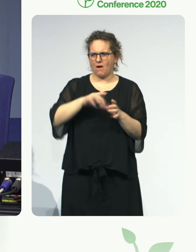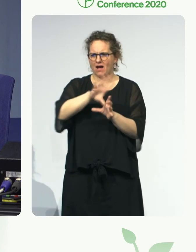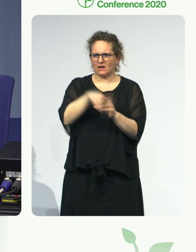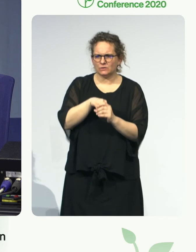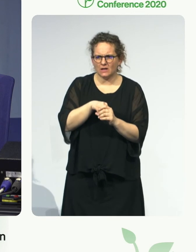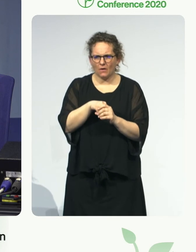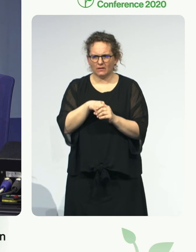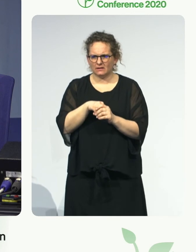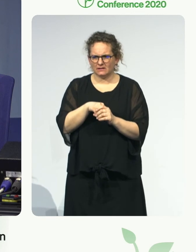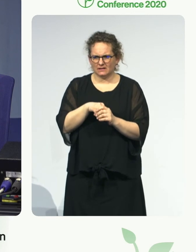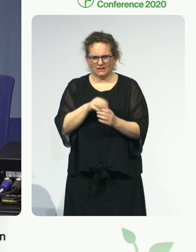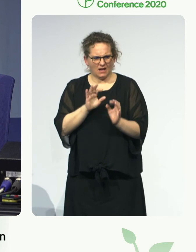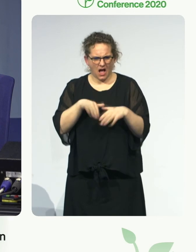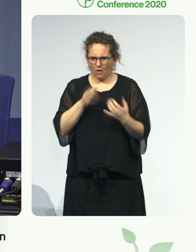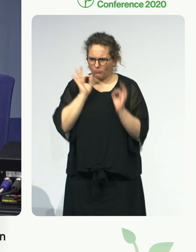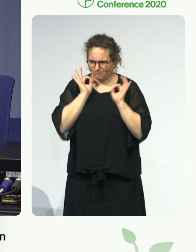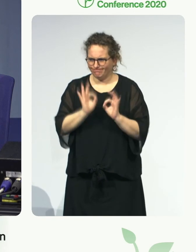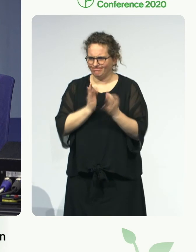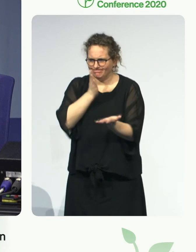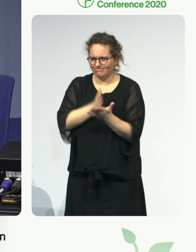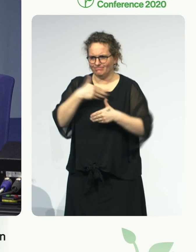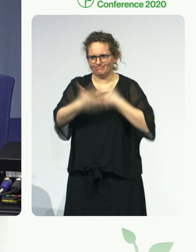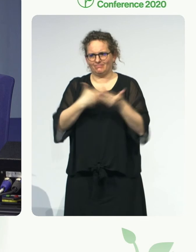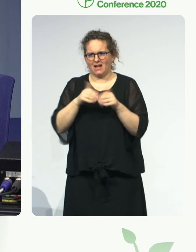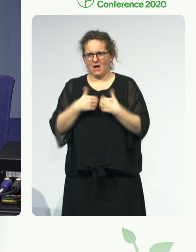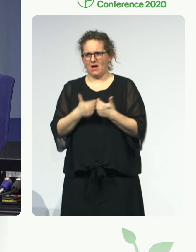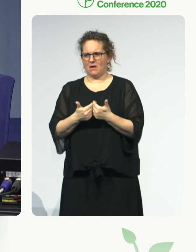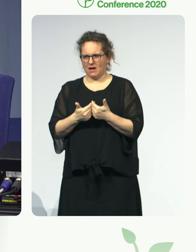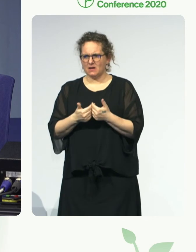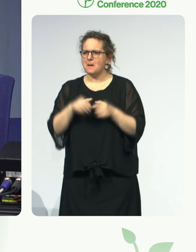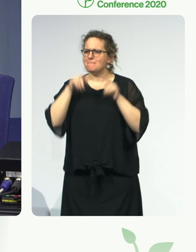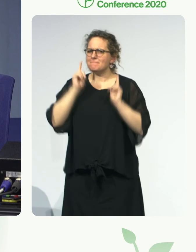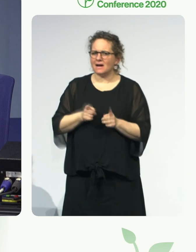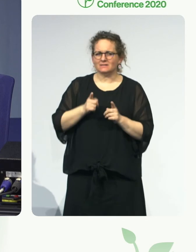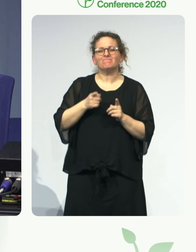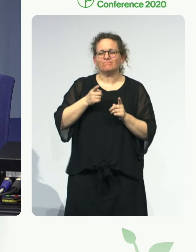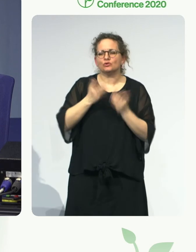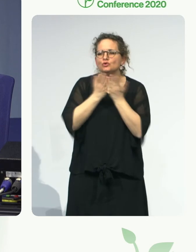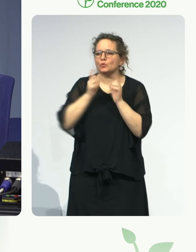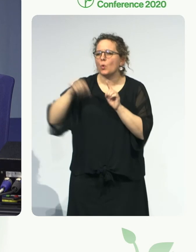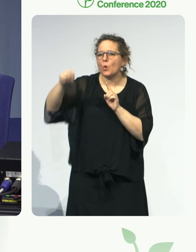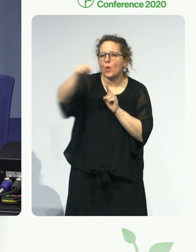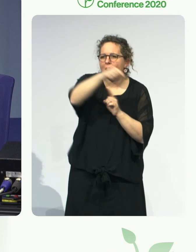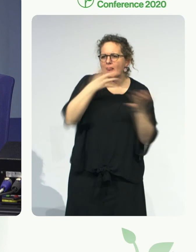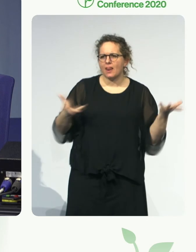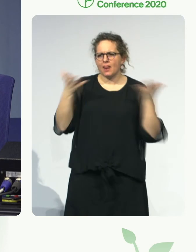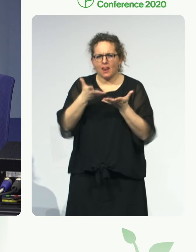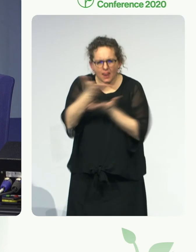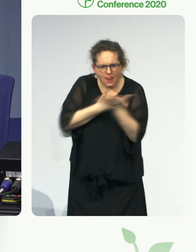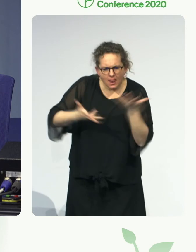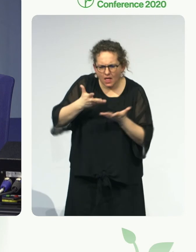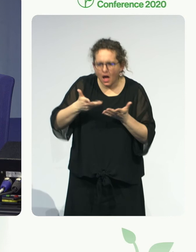And if you're in a low resource setting, how do those teachers find out that really quite